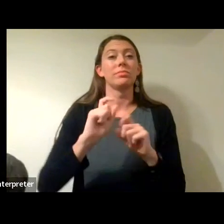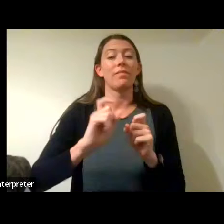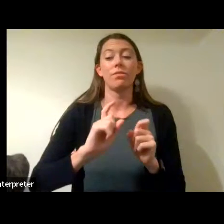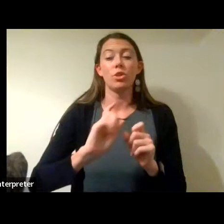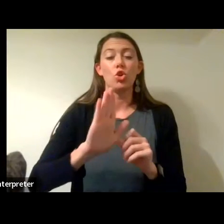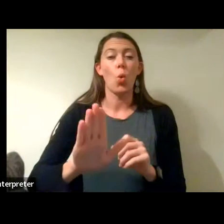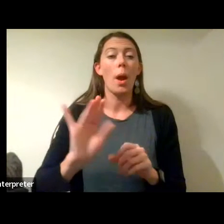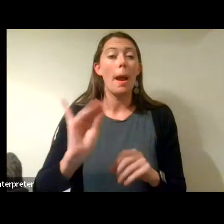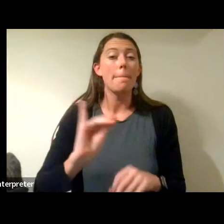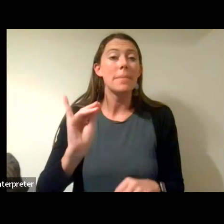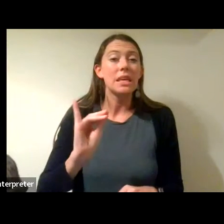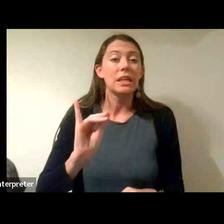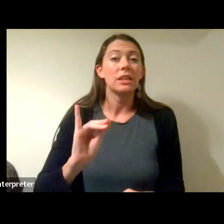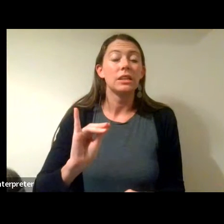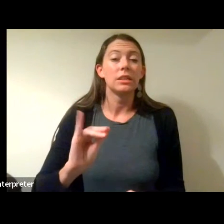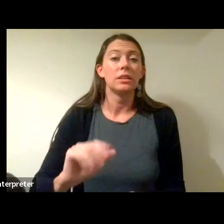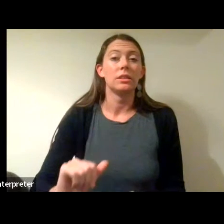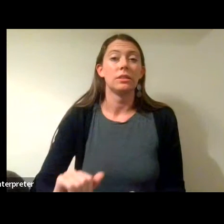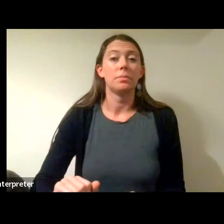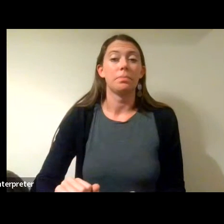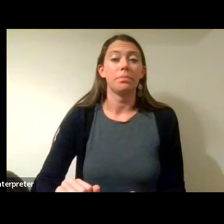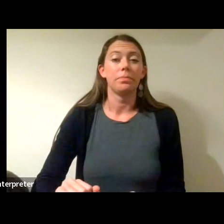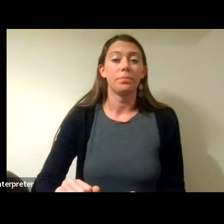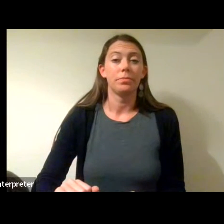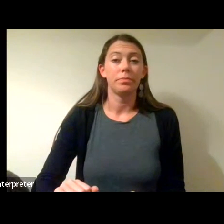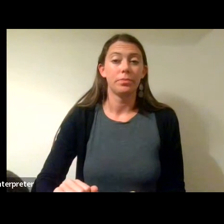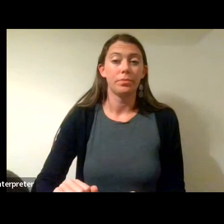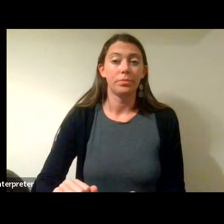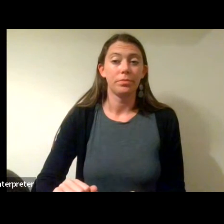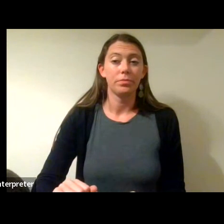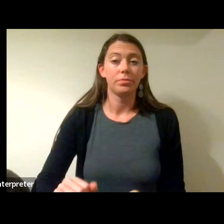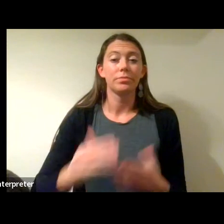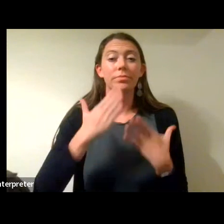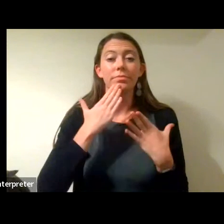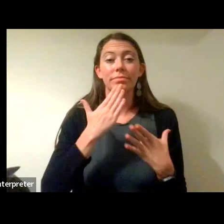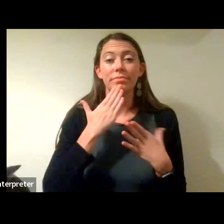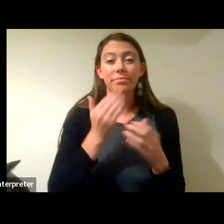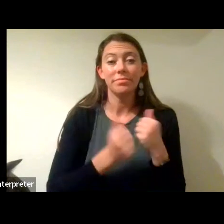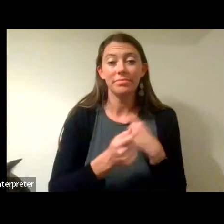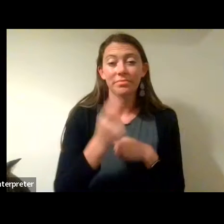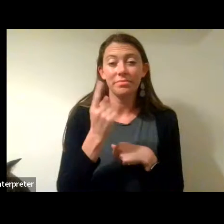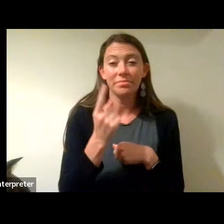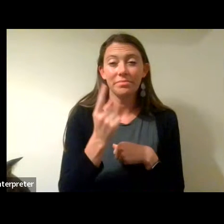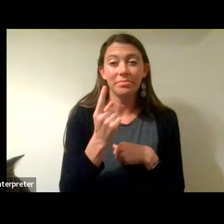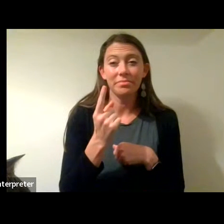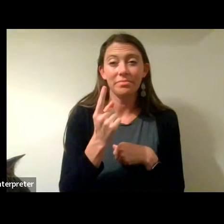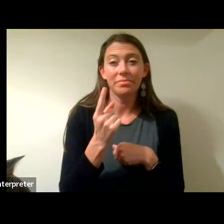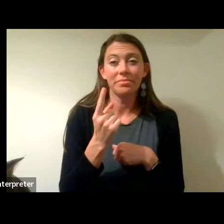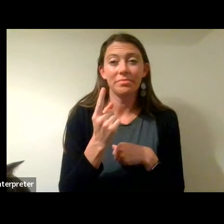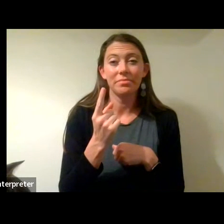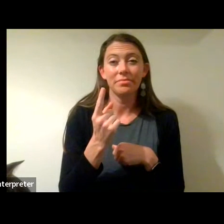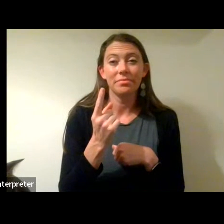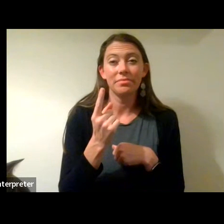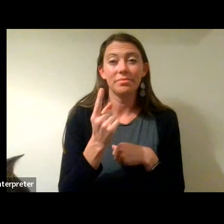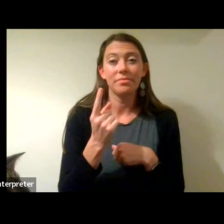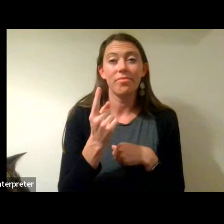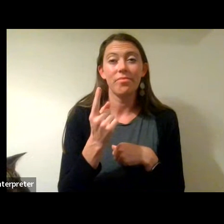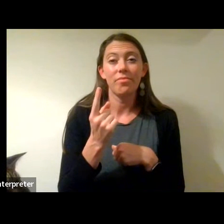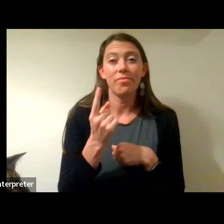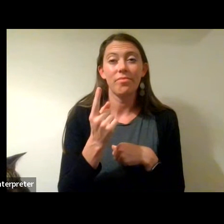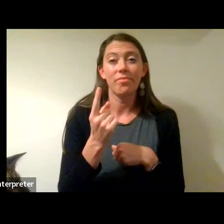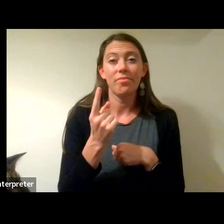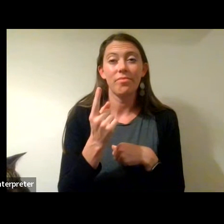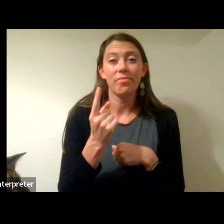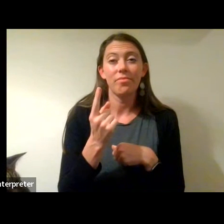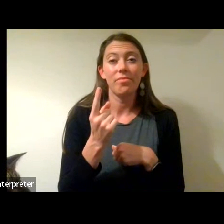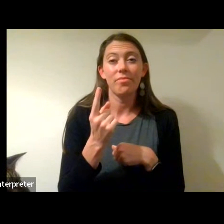group. So thank you again for choosing to spend your evening with us. I look forward to our next meeting. Stay